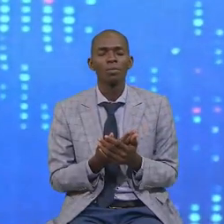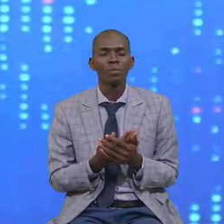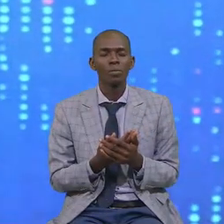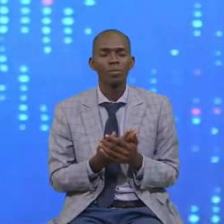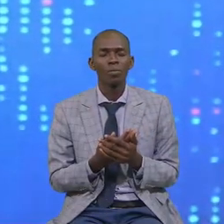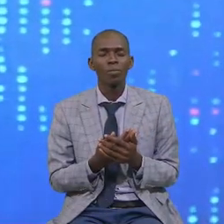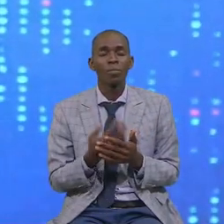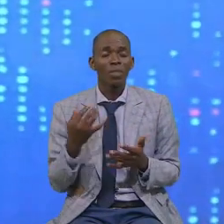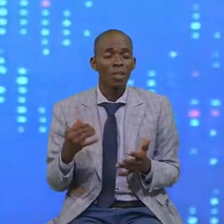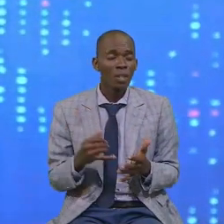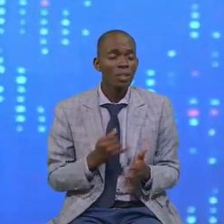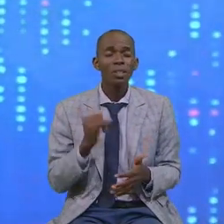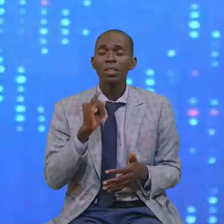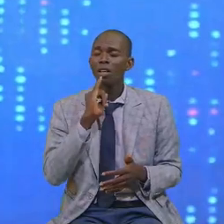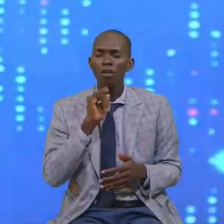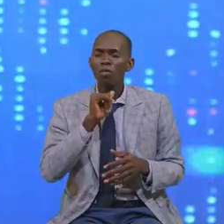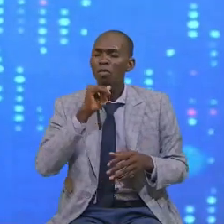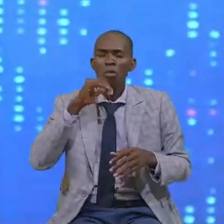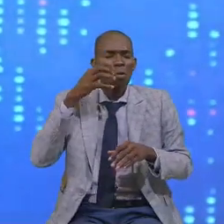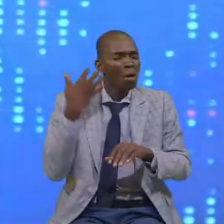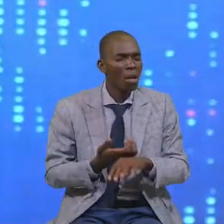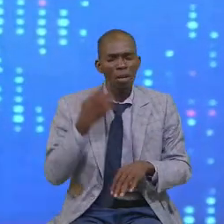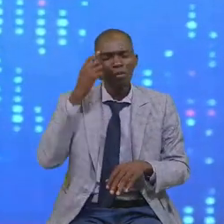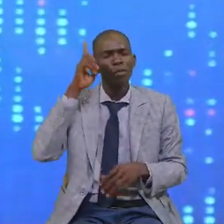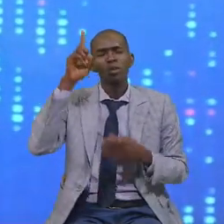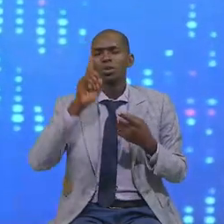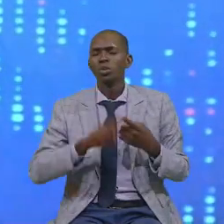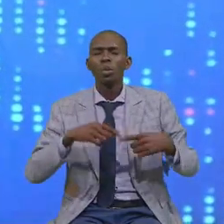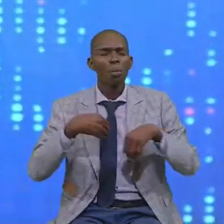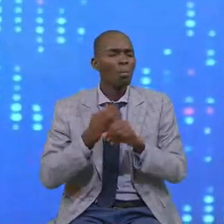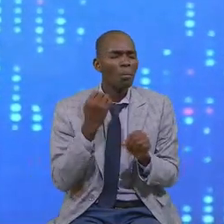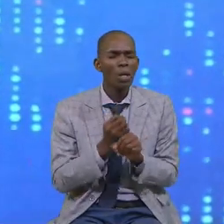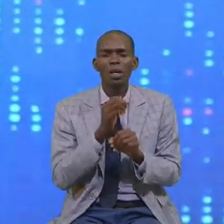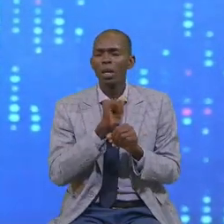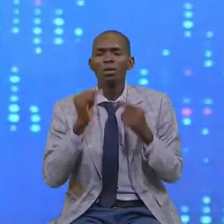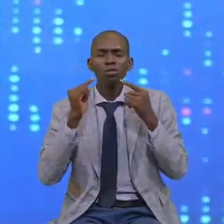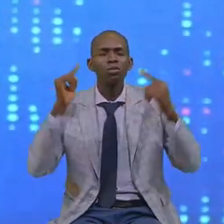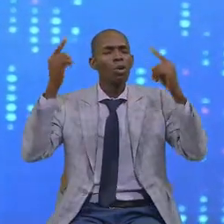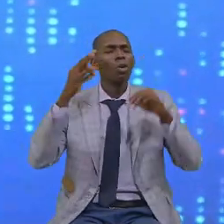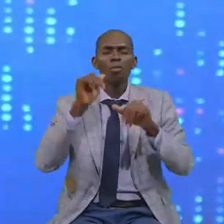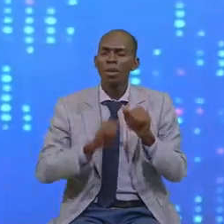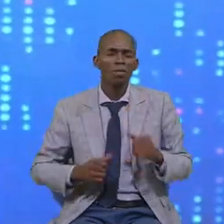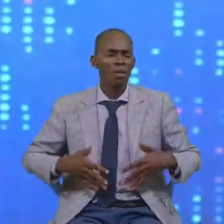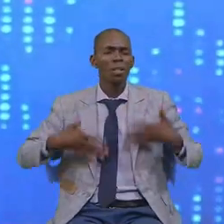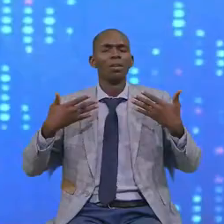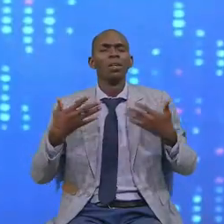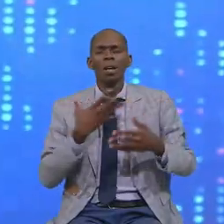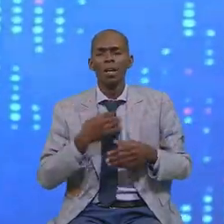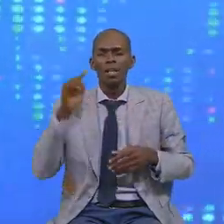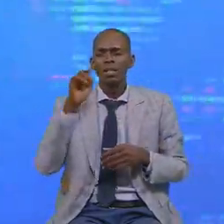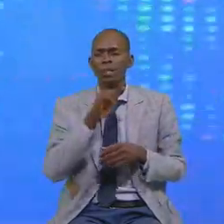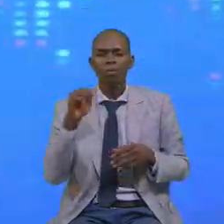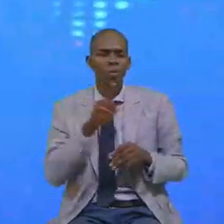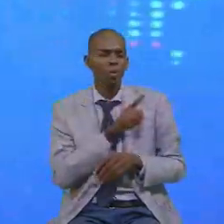It is not difficult for you to make a success of every life. And therefore, Lord,